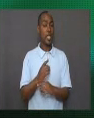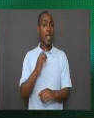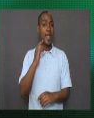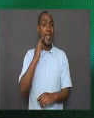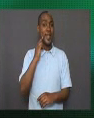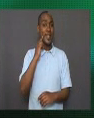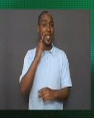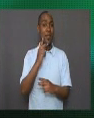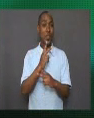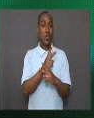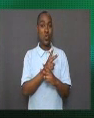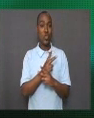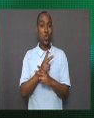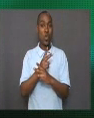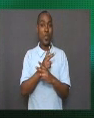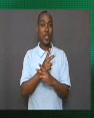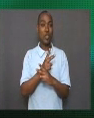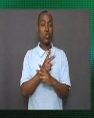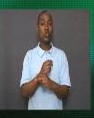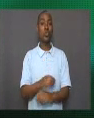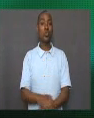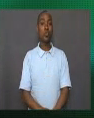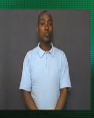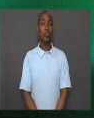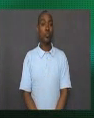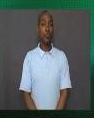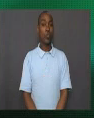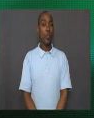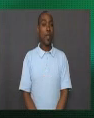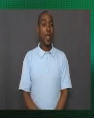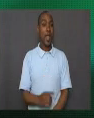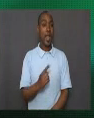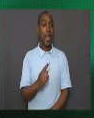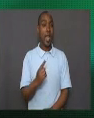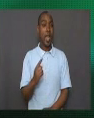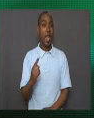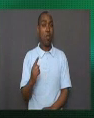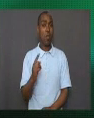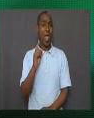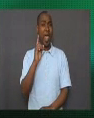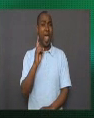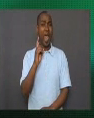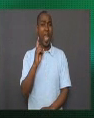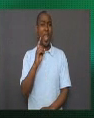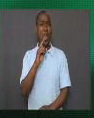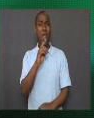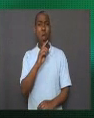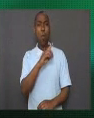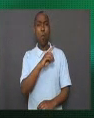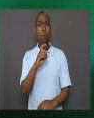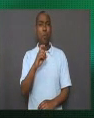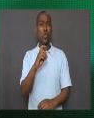enzymes control and maintain the pace of hundreds of reactions